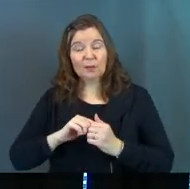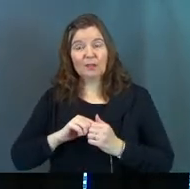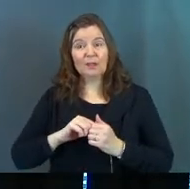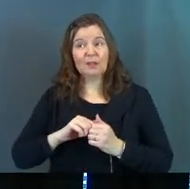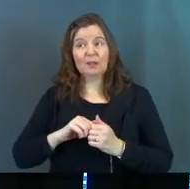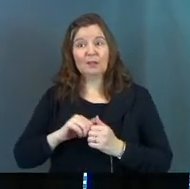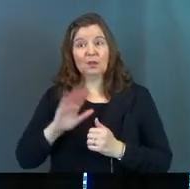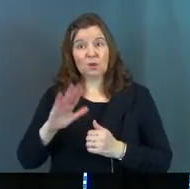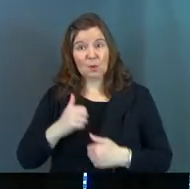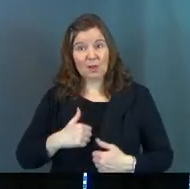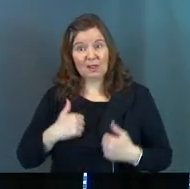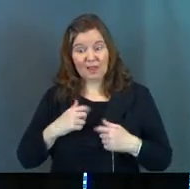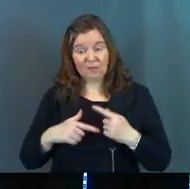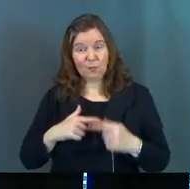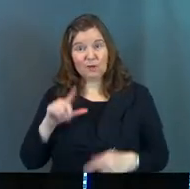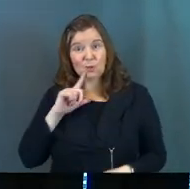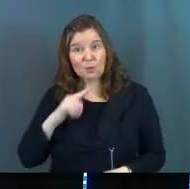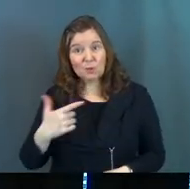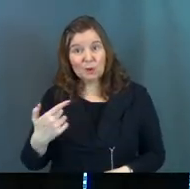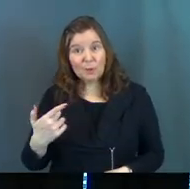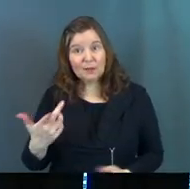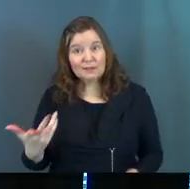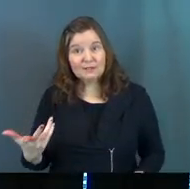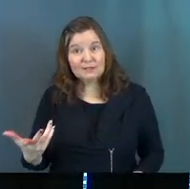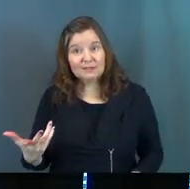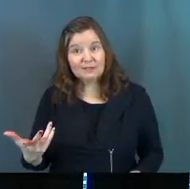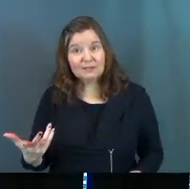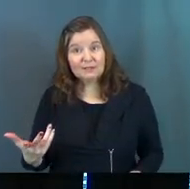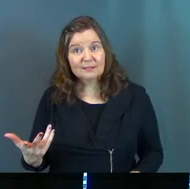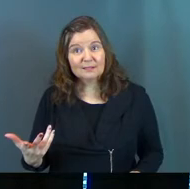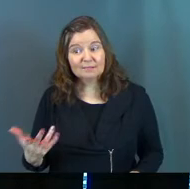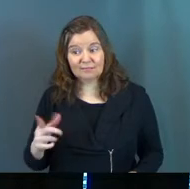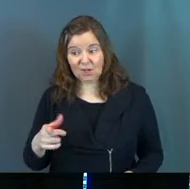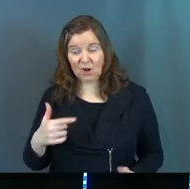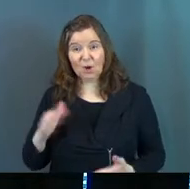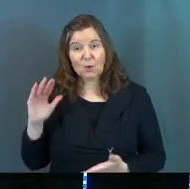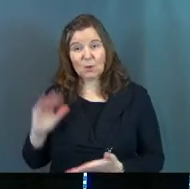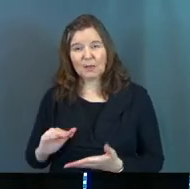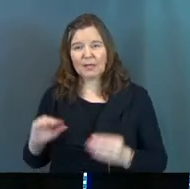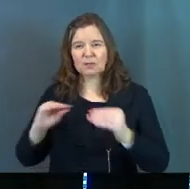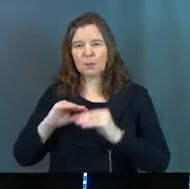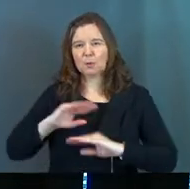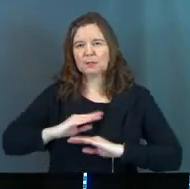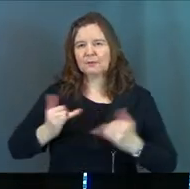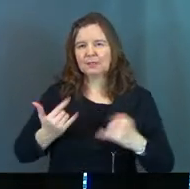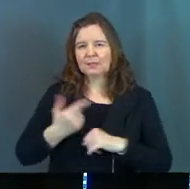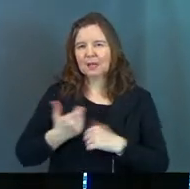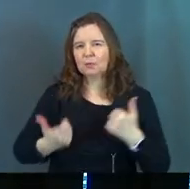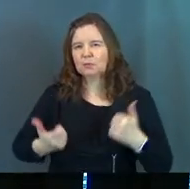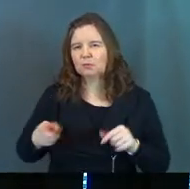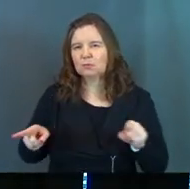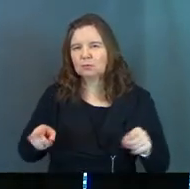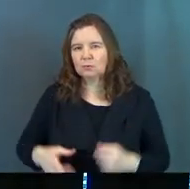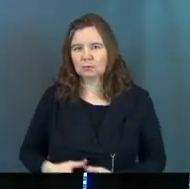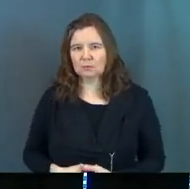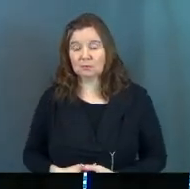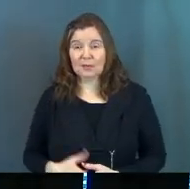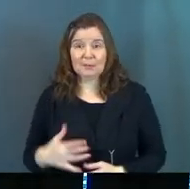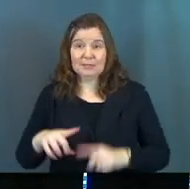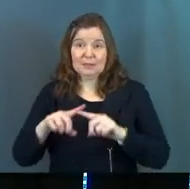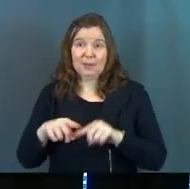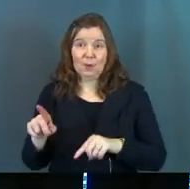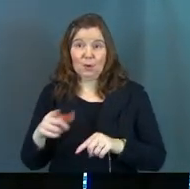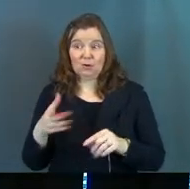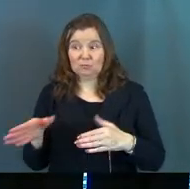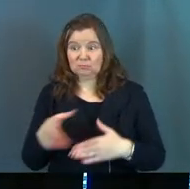with your life when you were 21? And are you less or more satisfied today? I mean, just